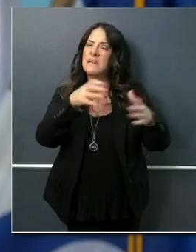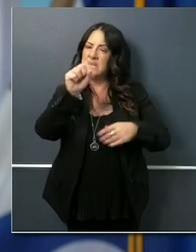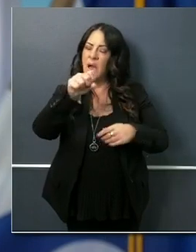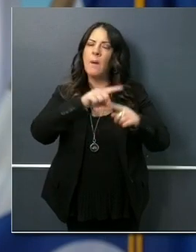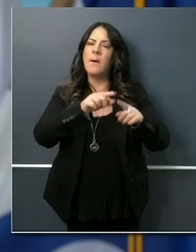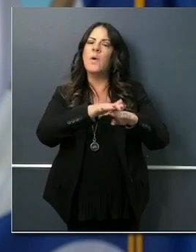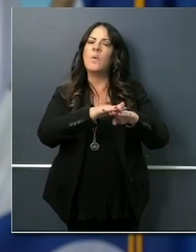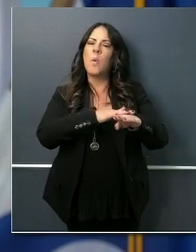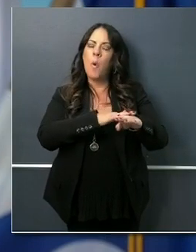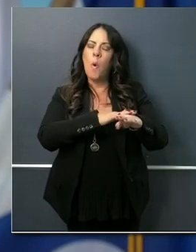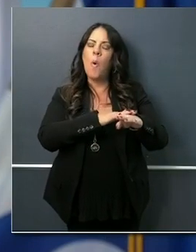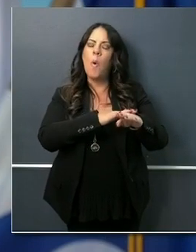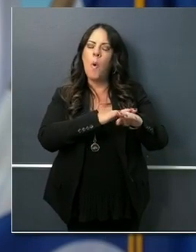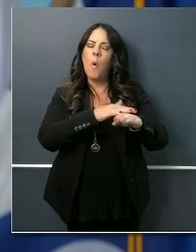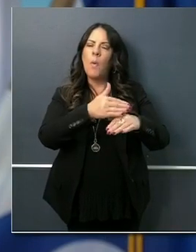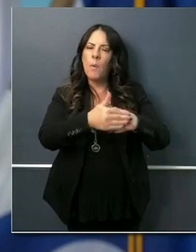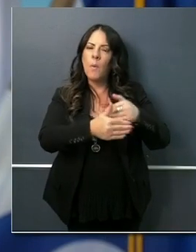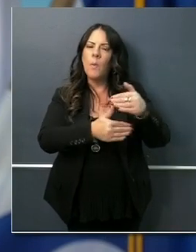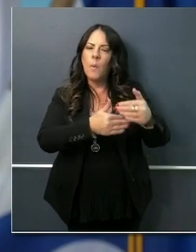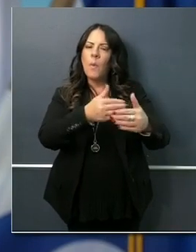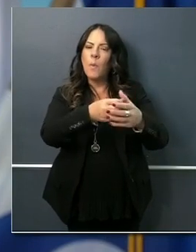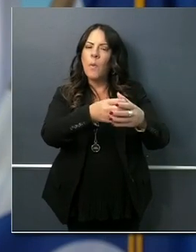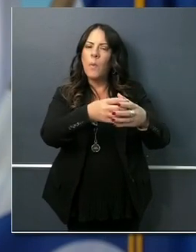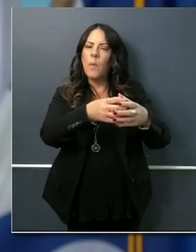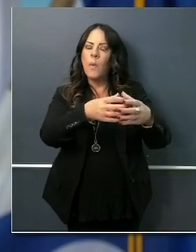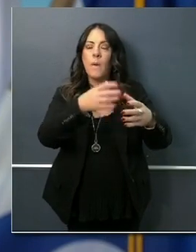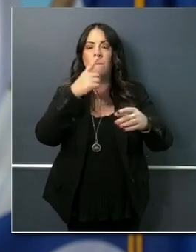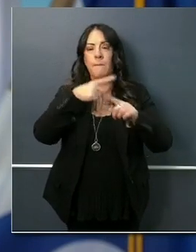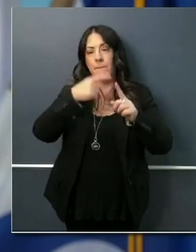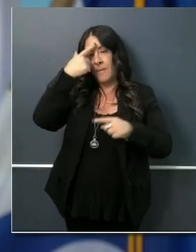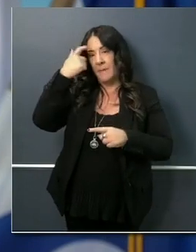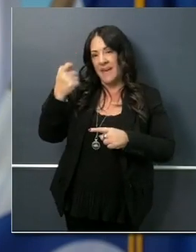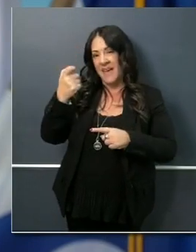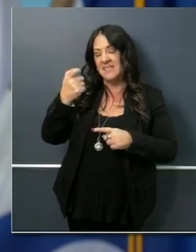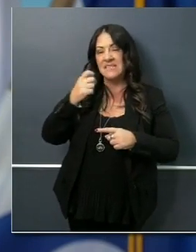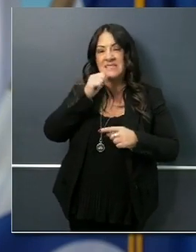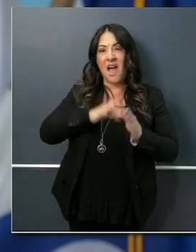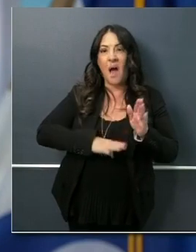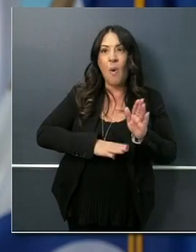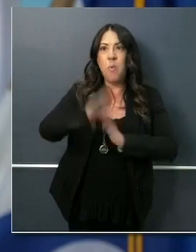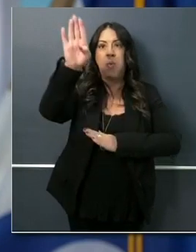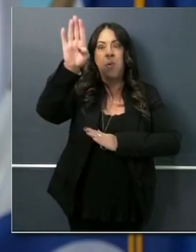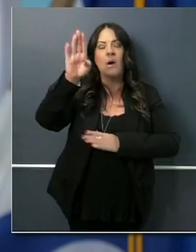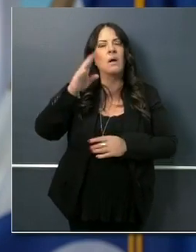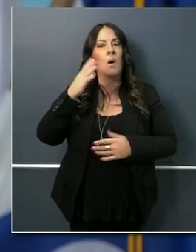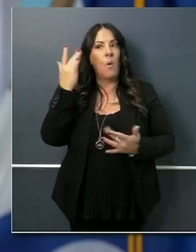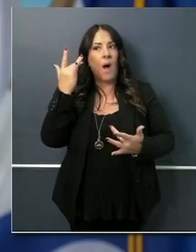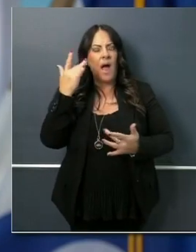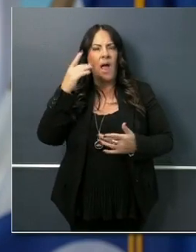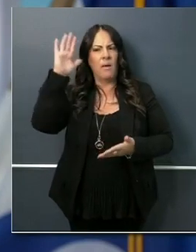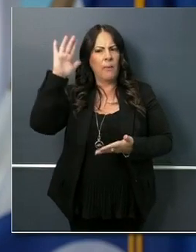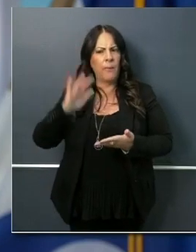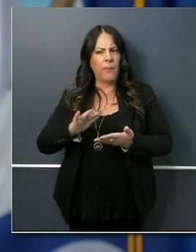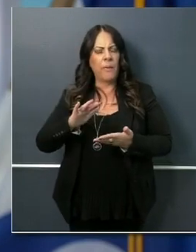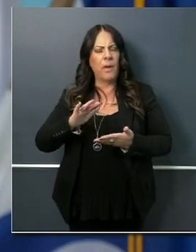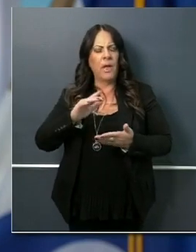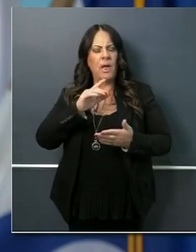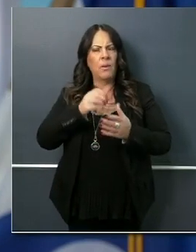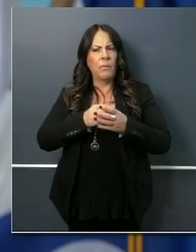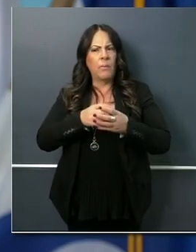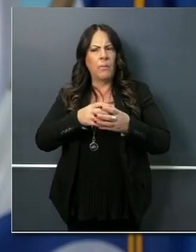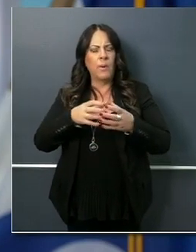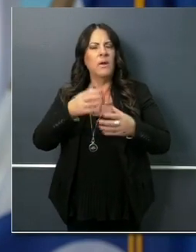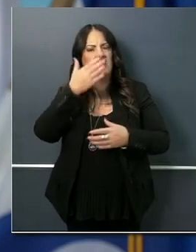curve is being bent because of you and because of your willingness to continue to stay at home, including